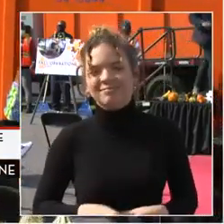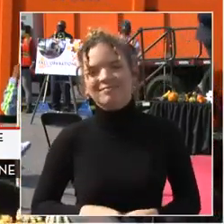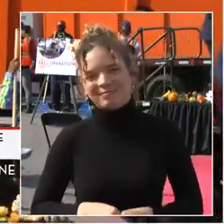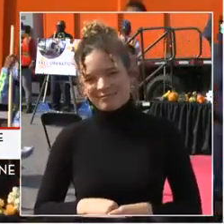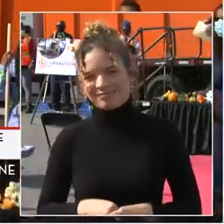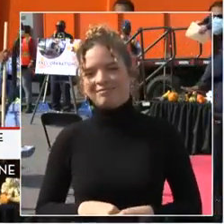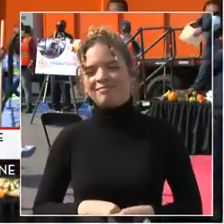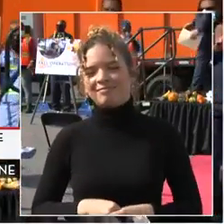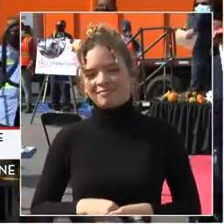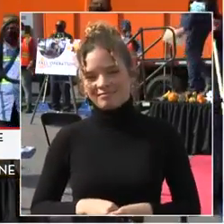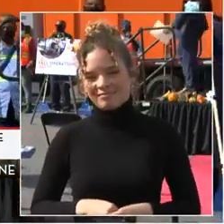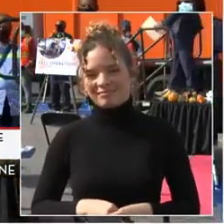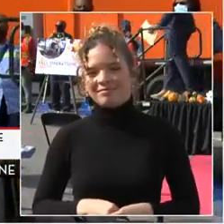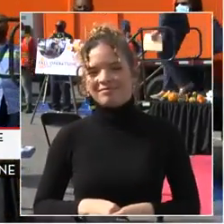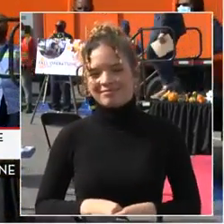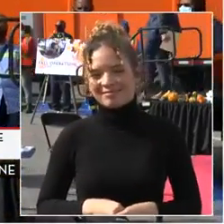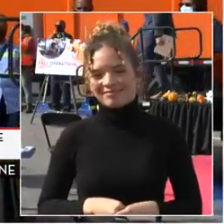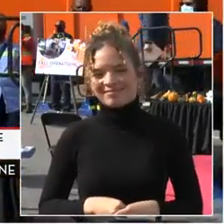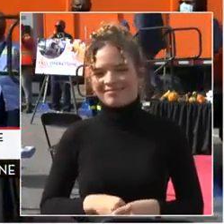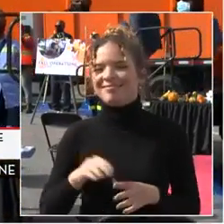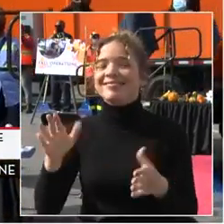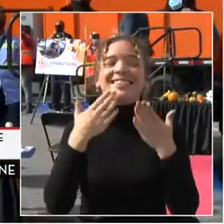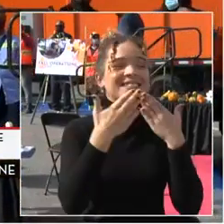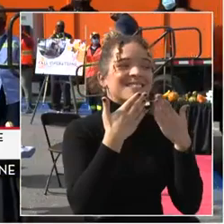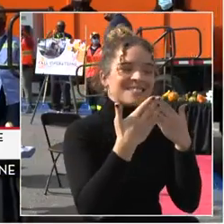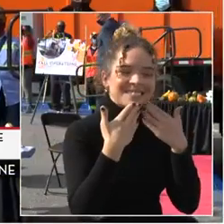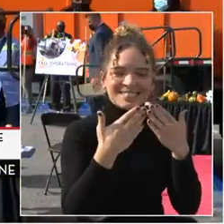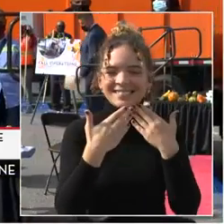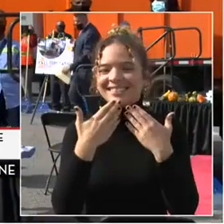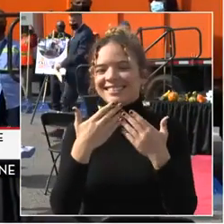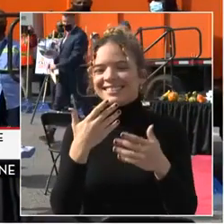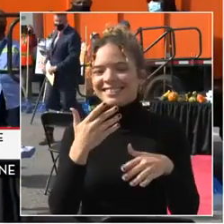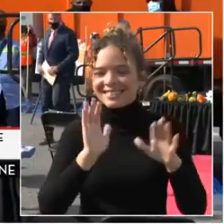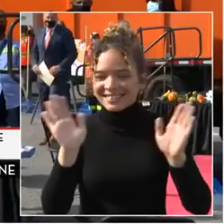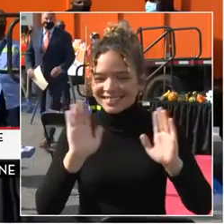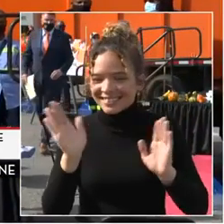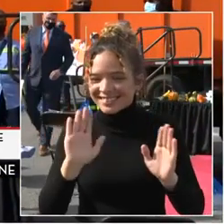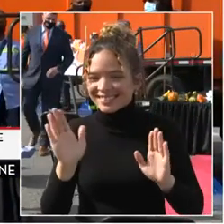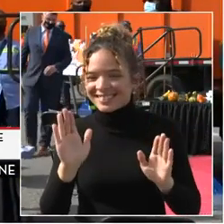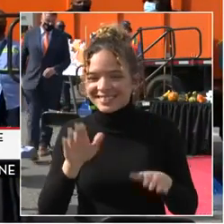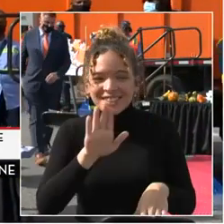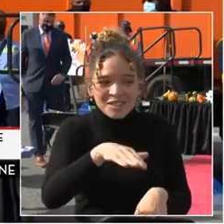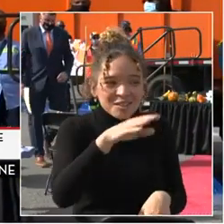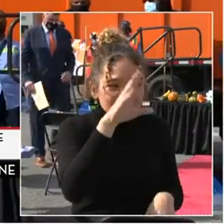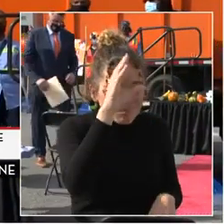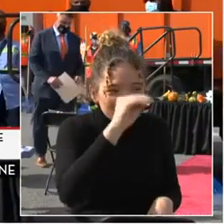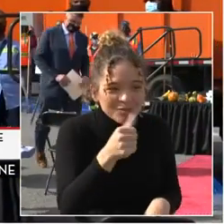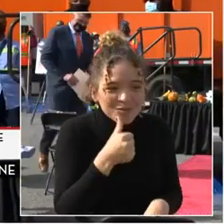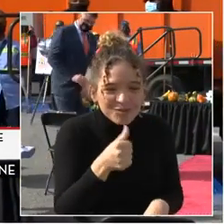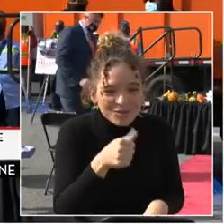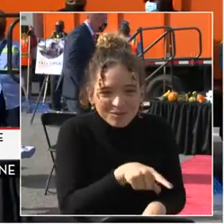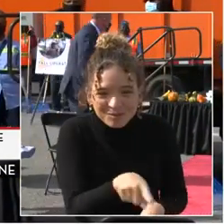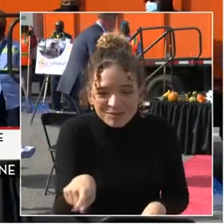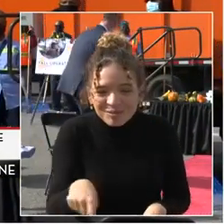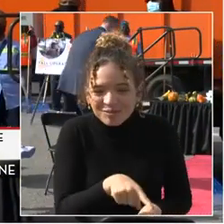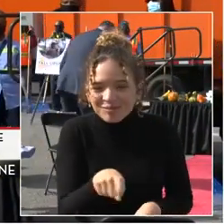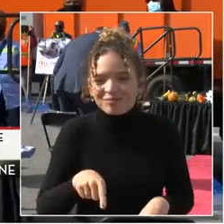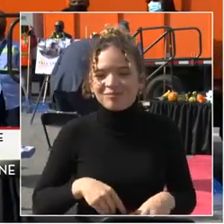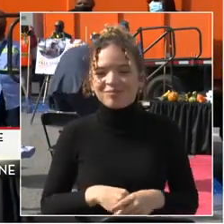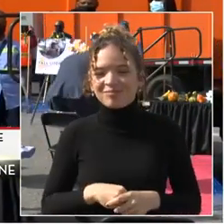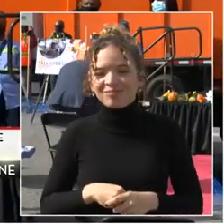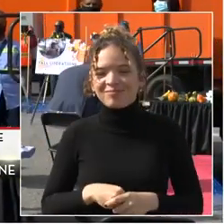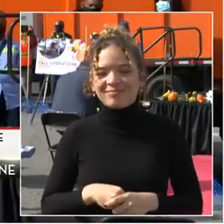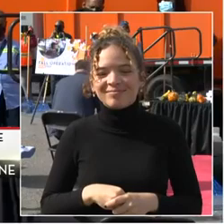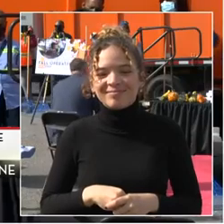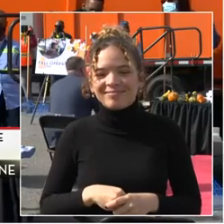Thank you. Well, good afternoon, everybody, and hello, boys and girls. It is wonderful to see you and wonderful